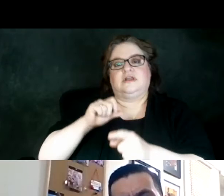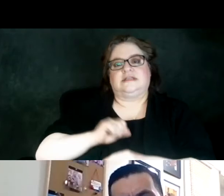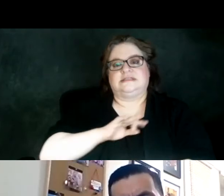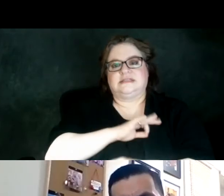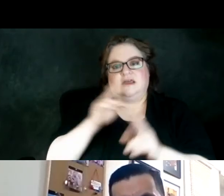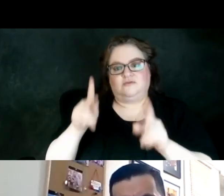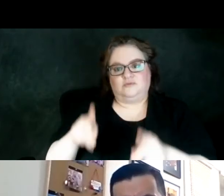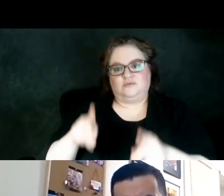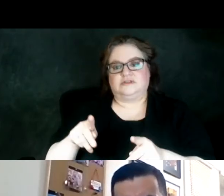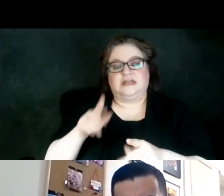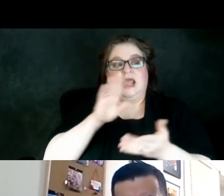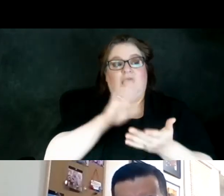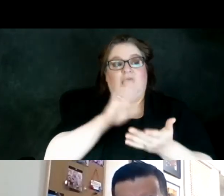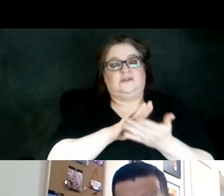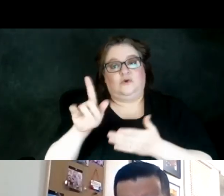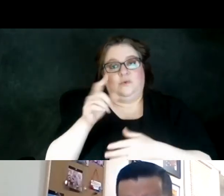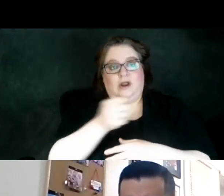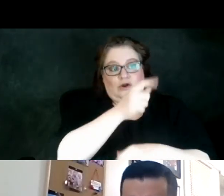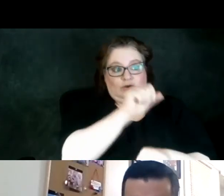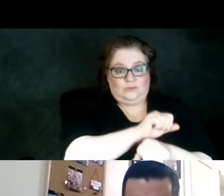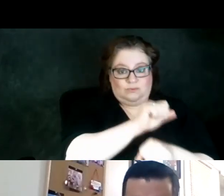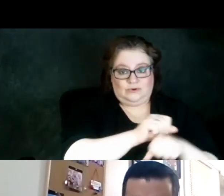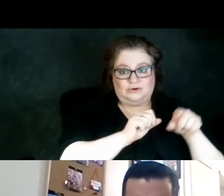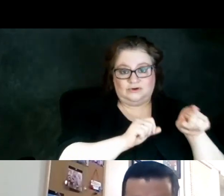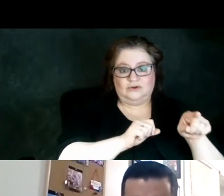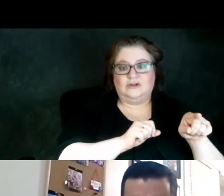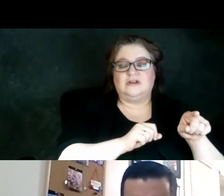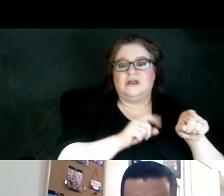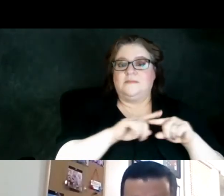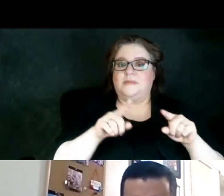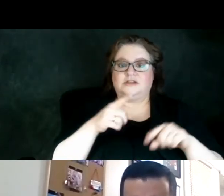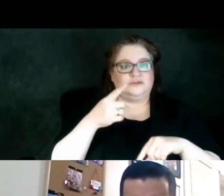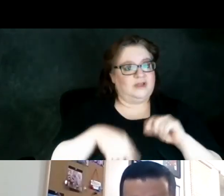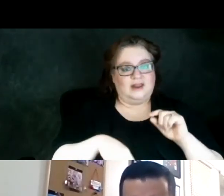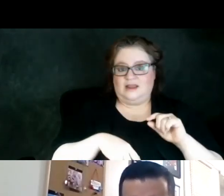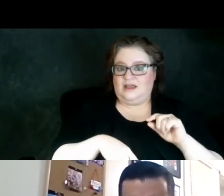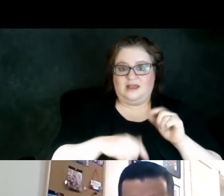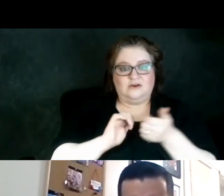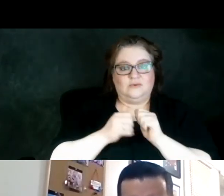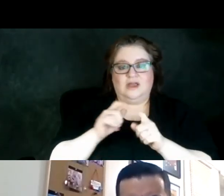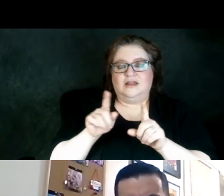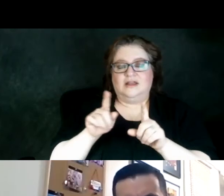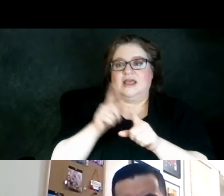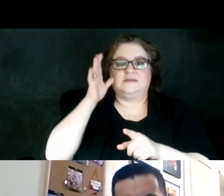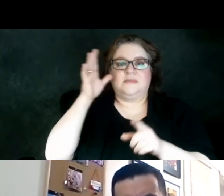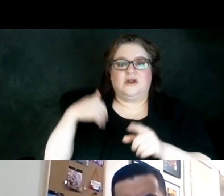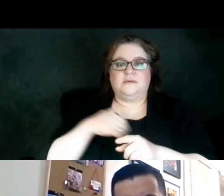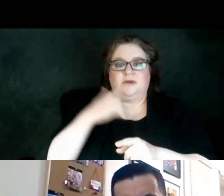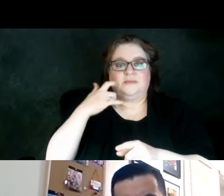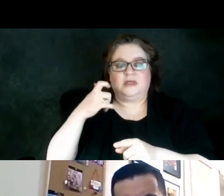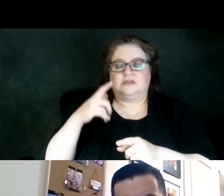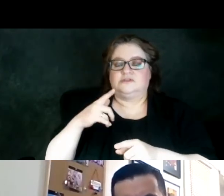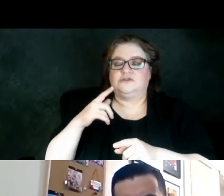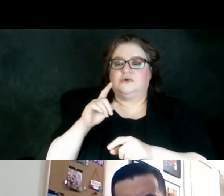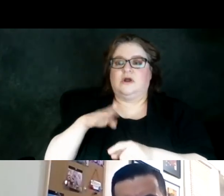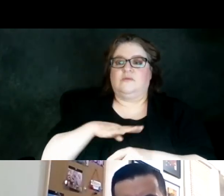person at the school where you are a staff member. But you cannot run as a parent member because you are a Board of